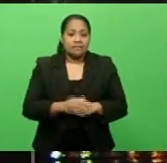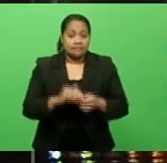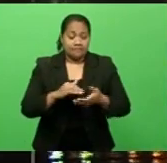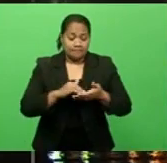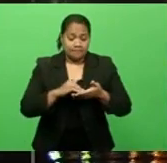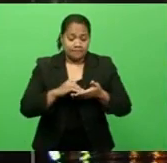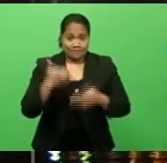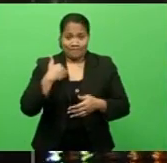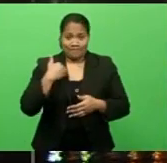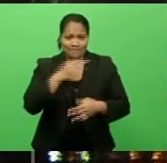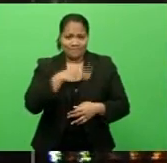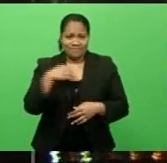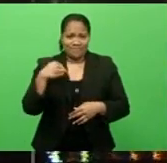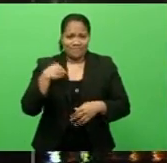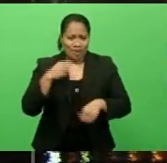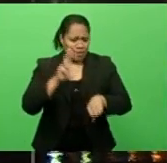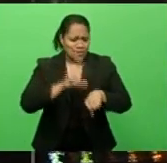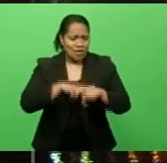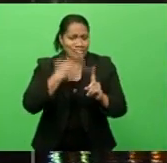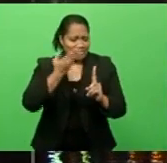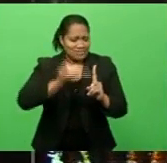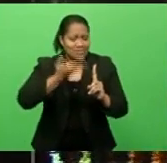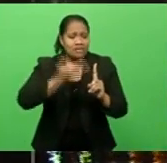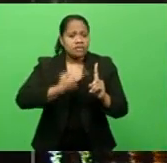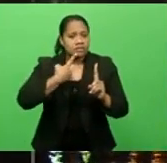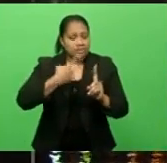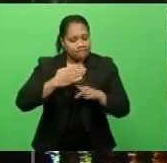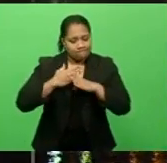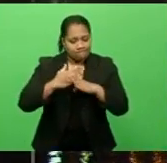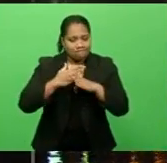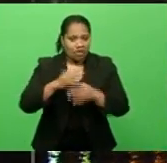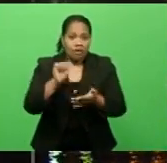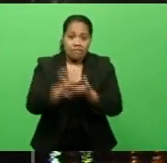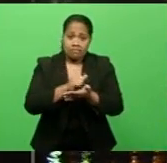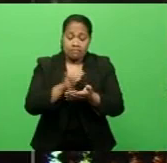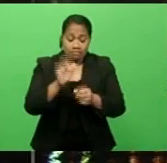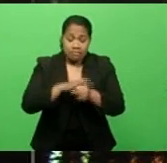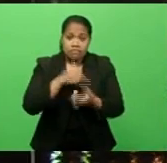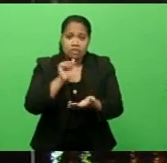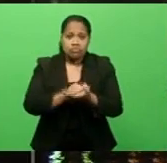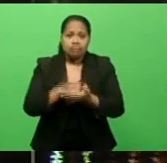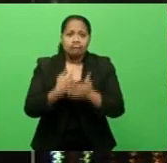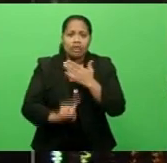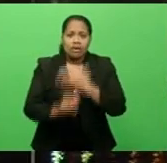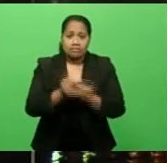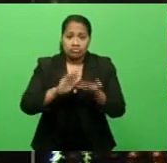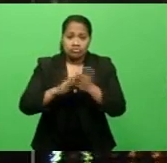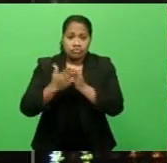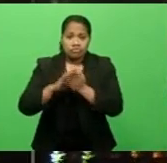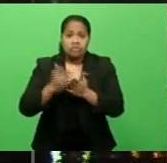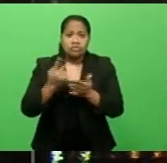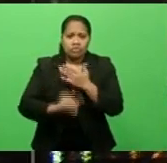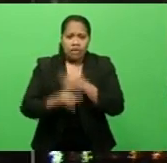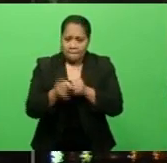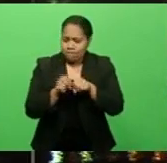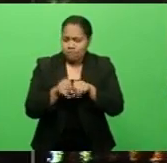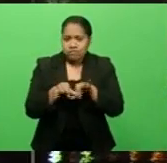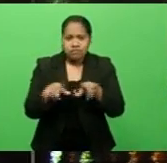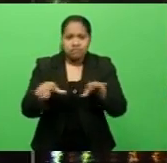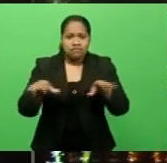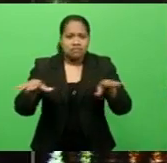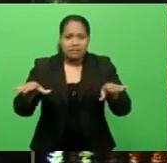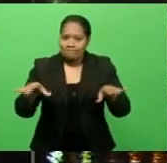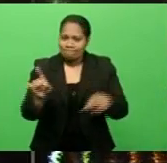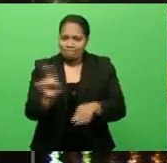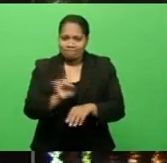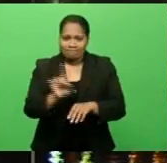Dr. Ifiremi Wanganabete says they will work to ensure there is no community transmission of the coronavirus and that Fiji